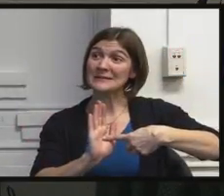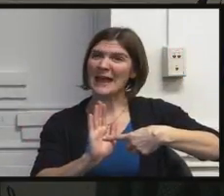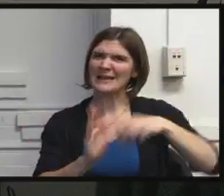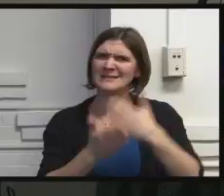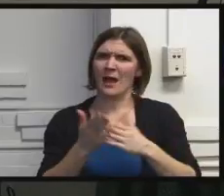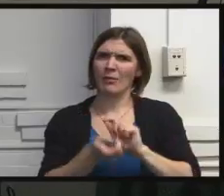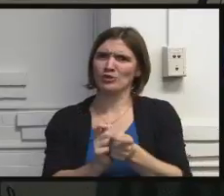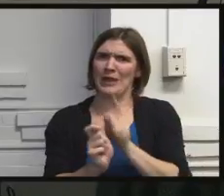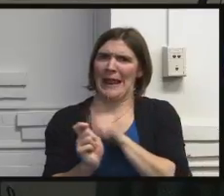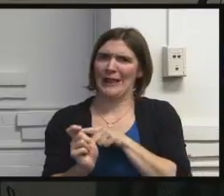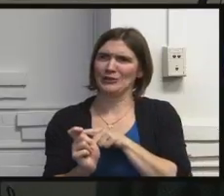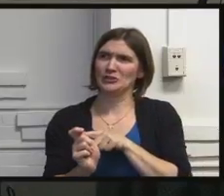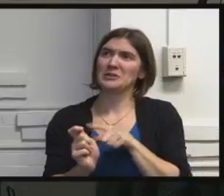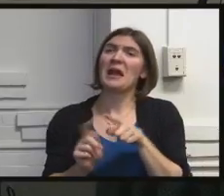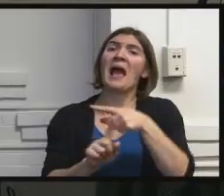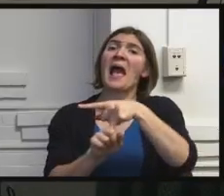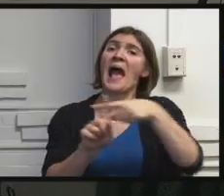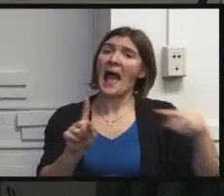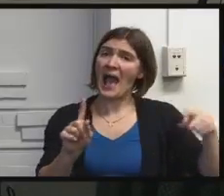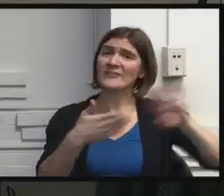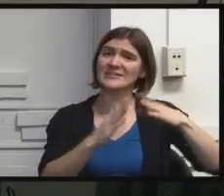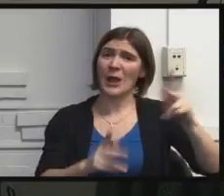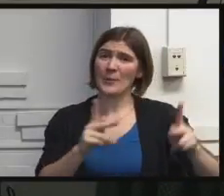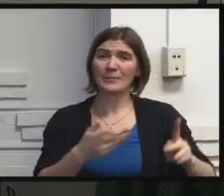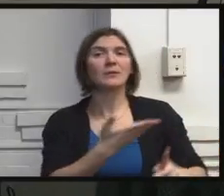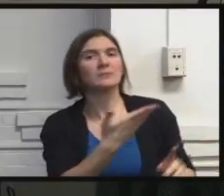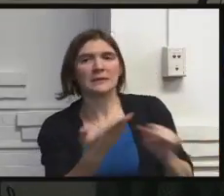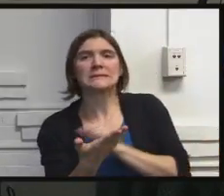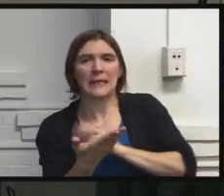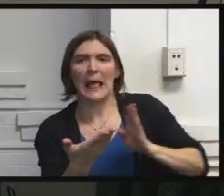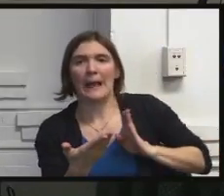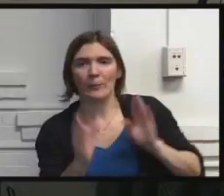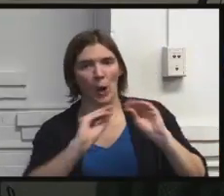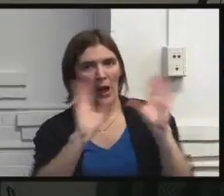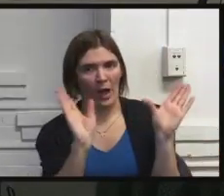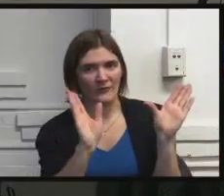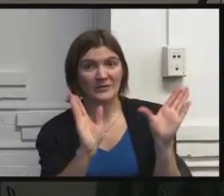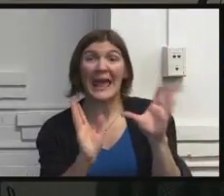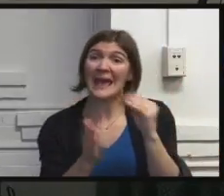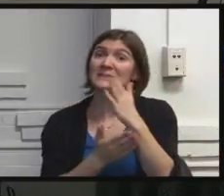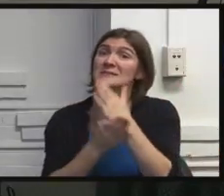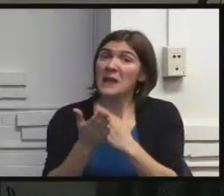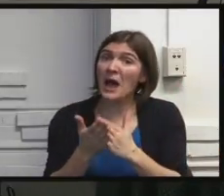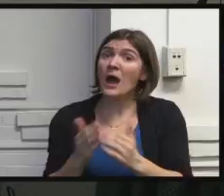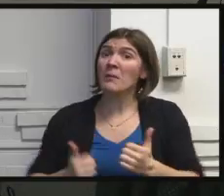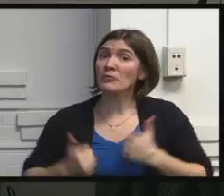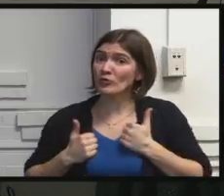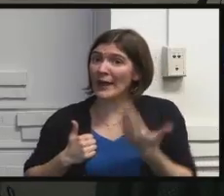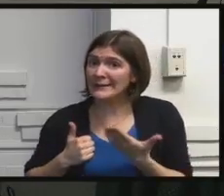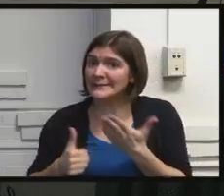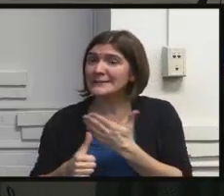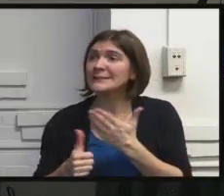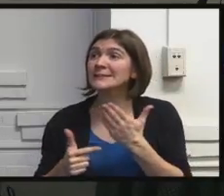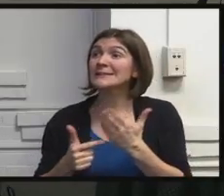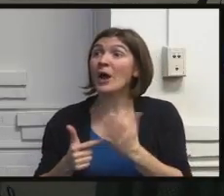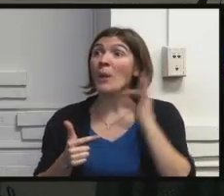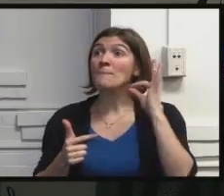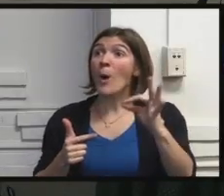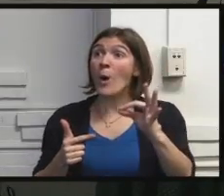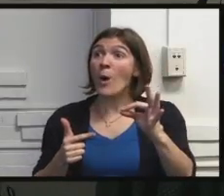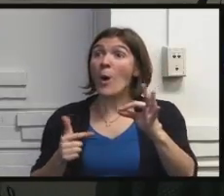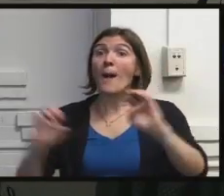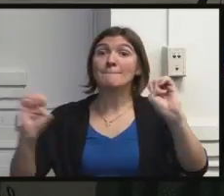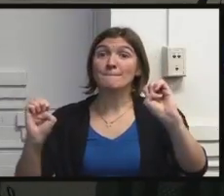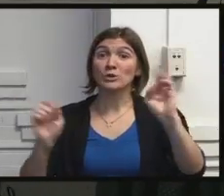it looks like we have about half municipal officials, which makes sense. We're here at a select board meeting. But it's great to see that we have some residents, and I'm really happy to